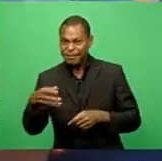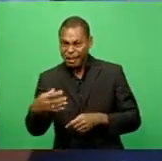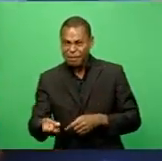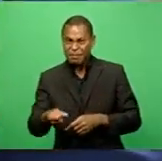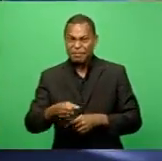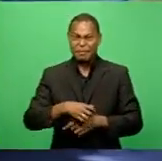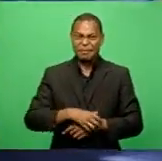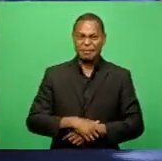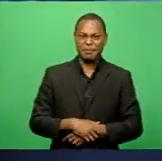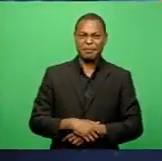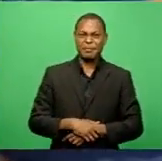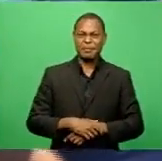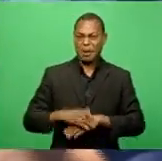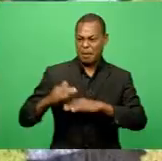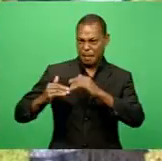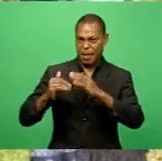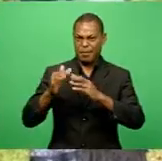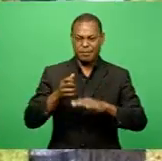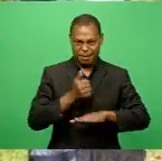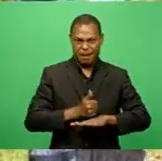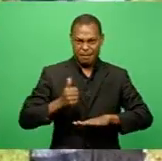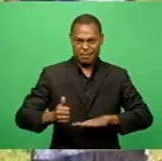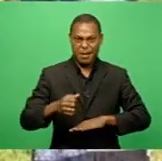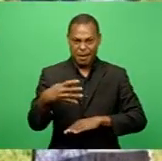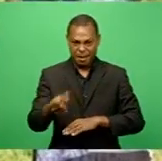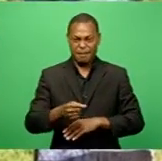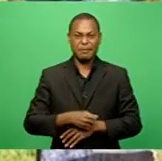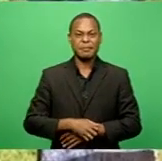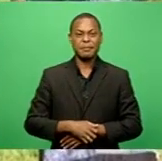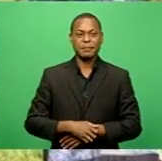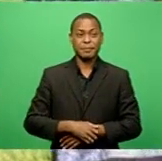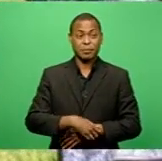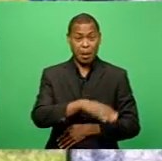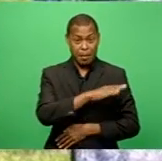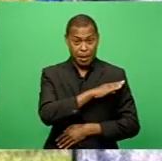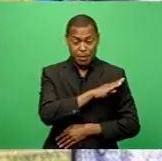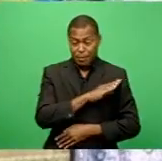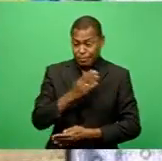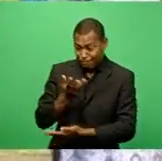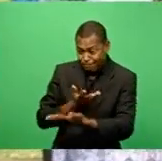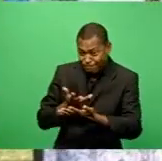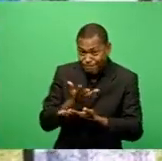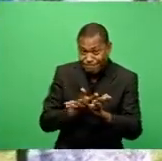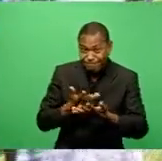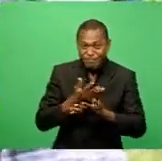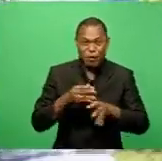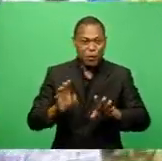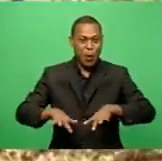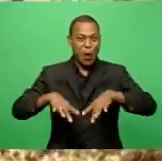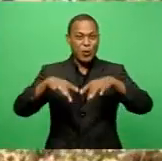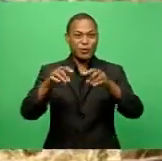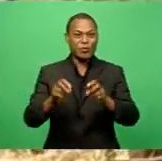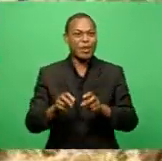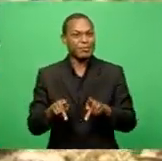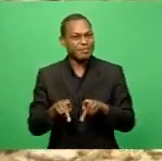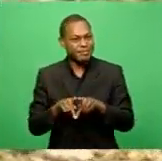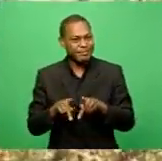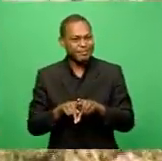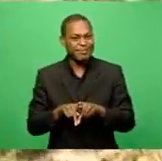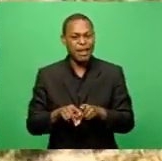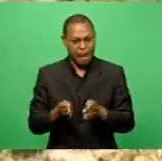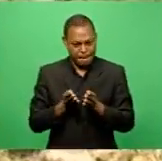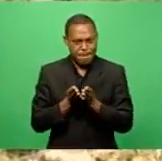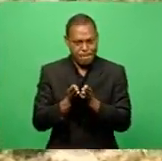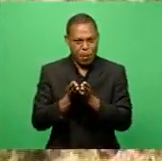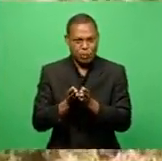other critical infrastructure for government. Bainimarama is in talks with his Australian counterpart to get the ship HMIS